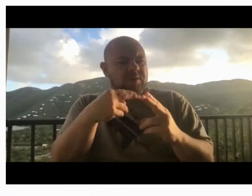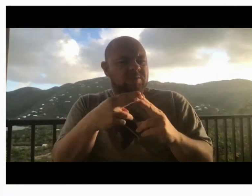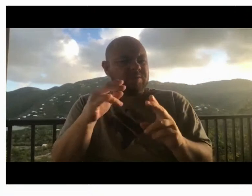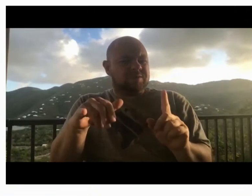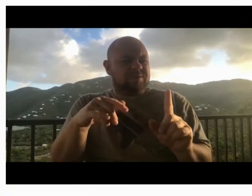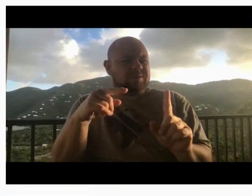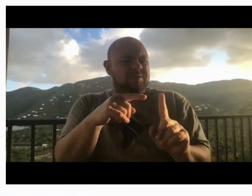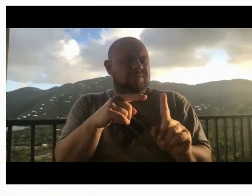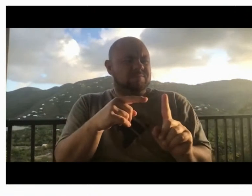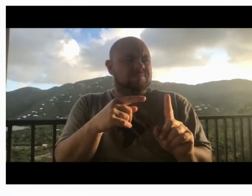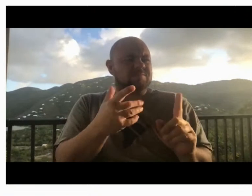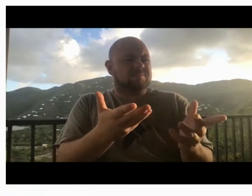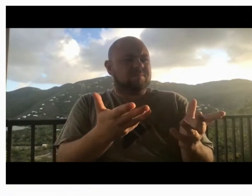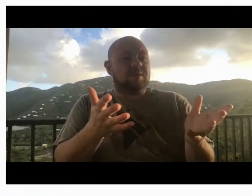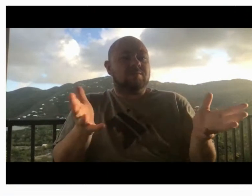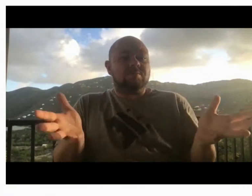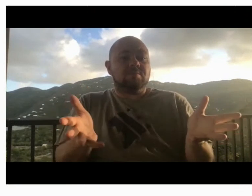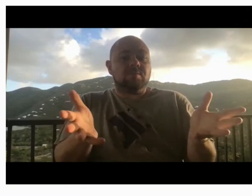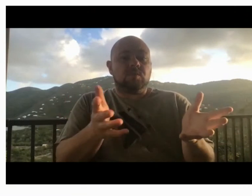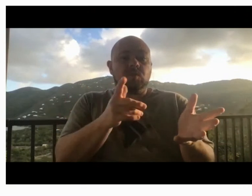and how we think about them.